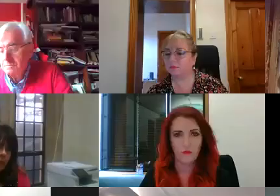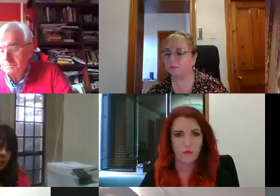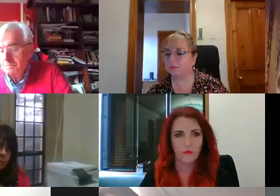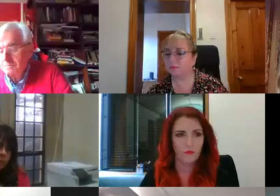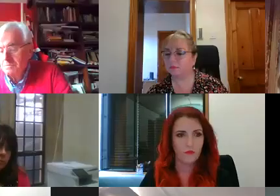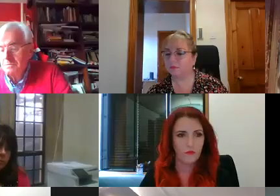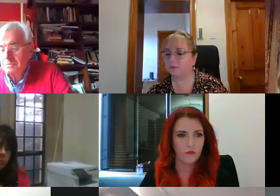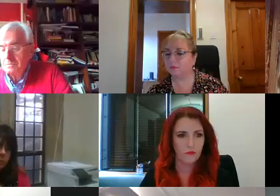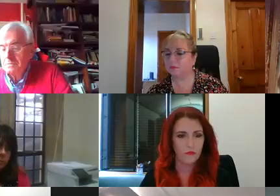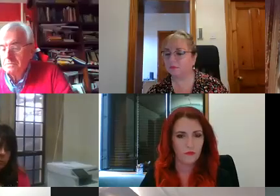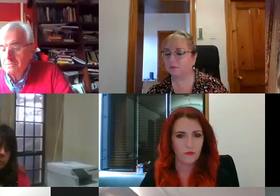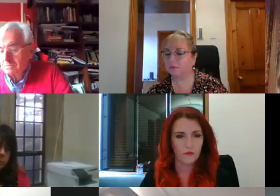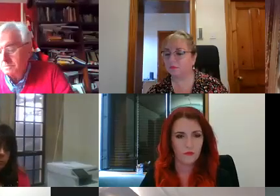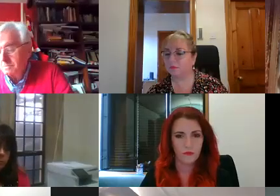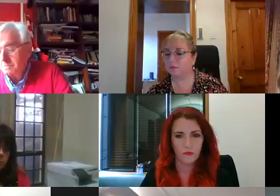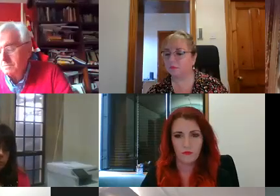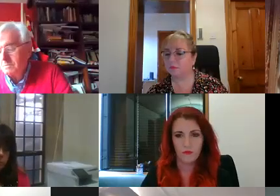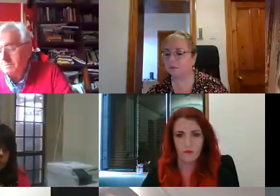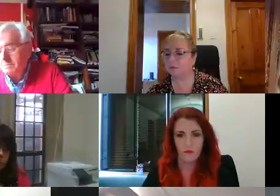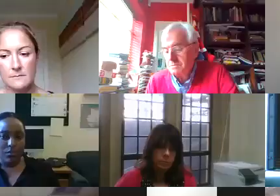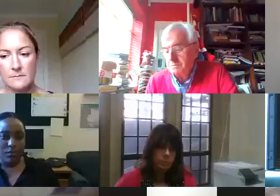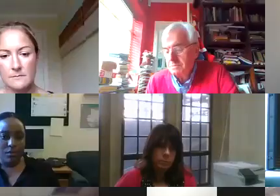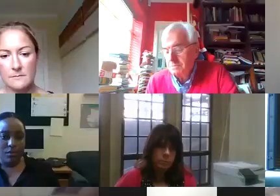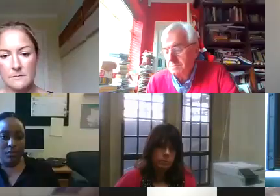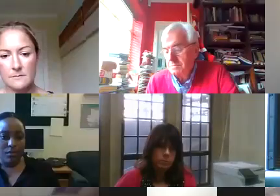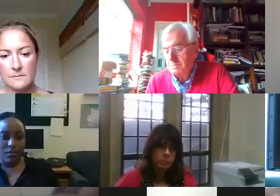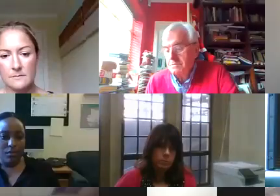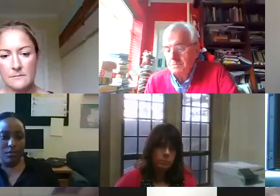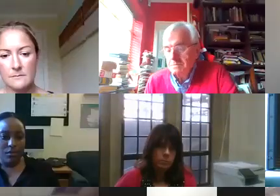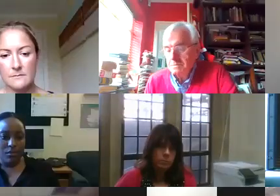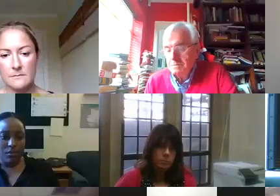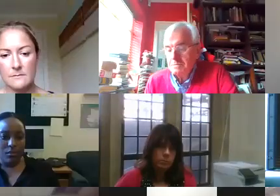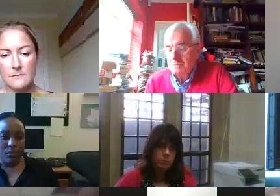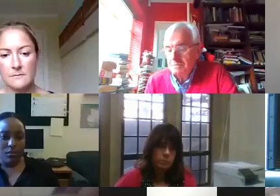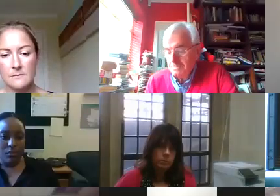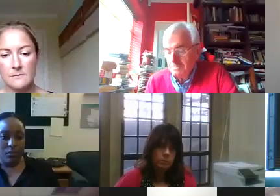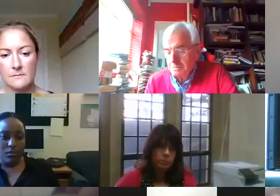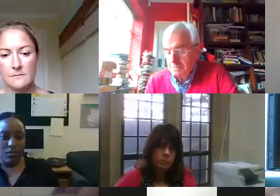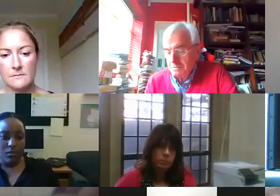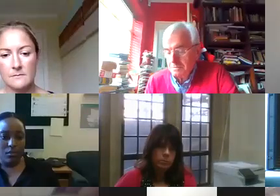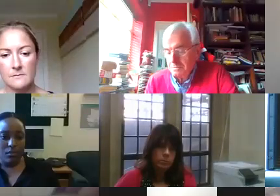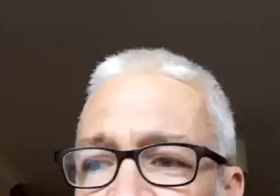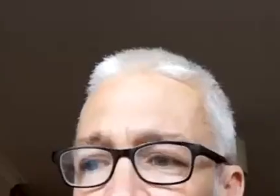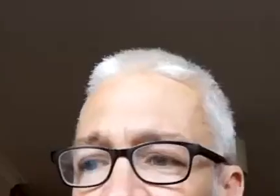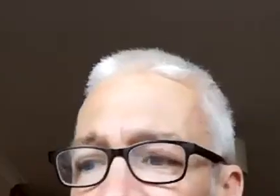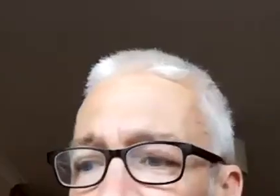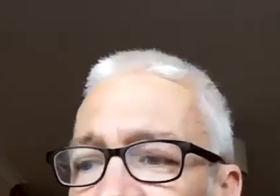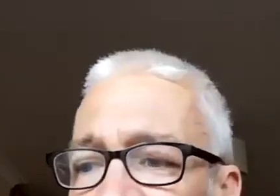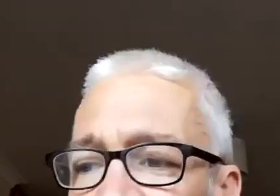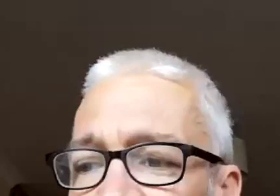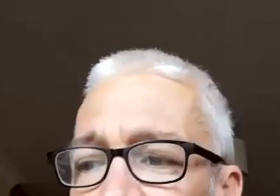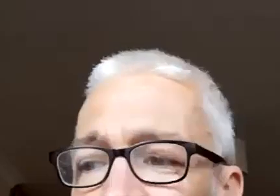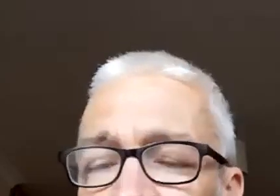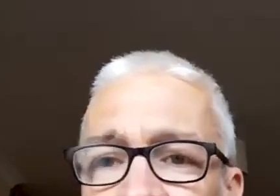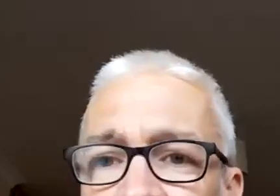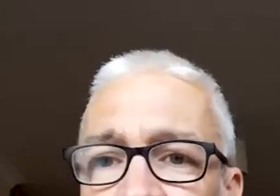we ran a survey of parent carers on the impact of COVID-19 on their children and the rest of their families. The survey covered